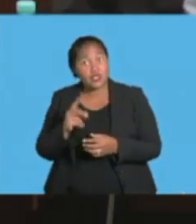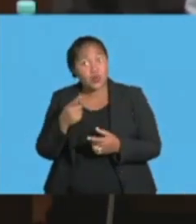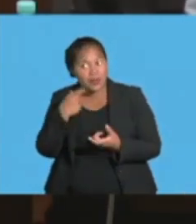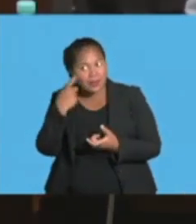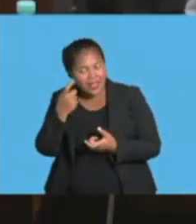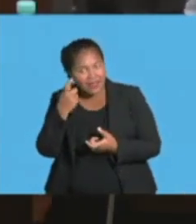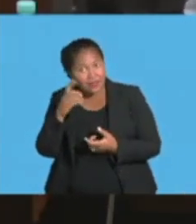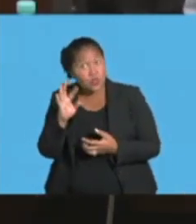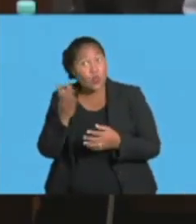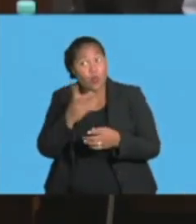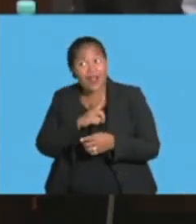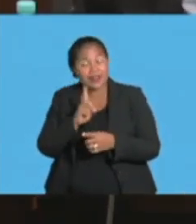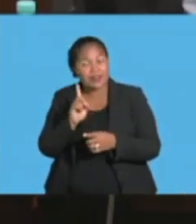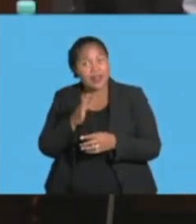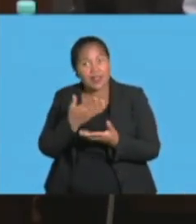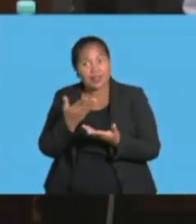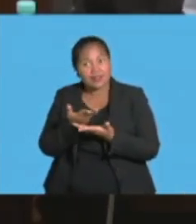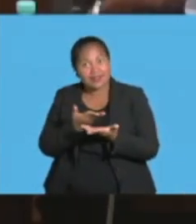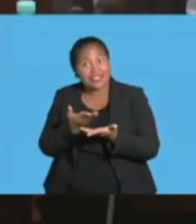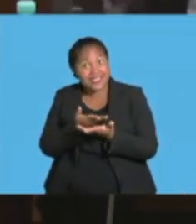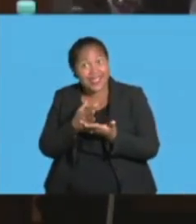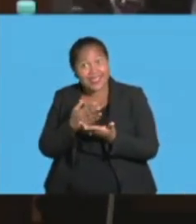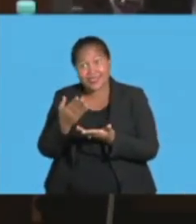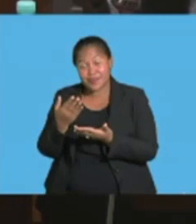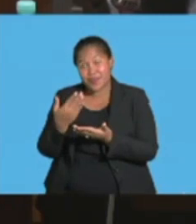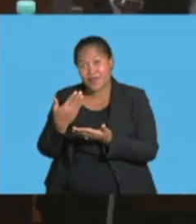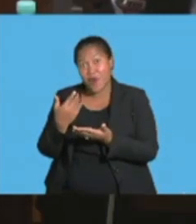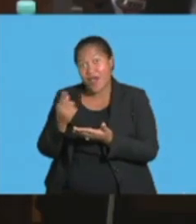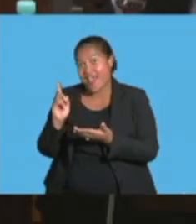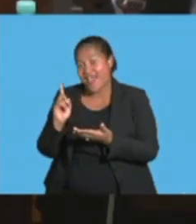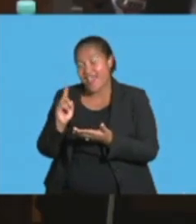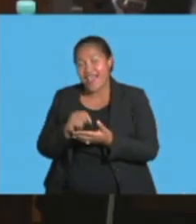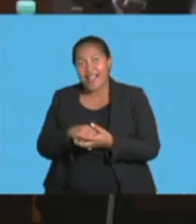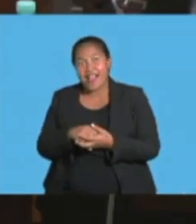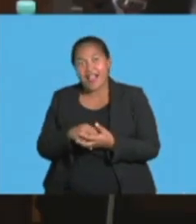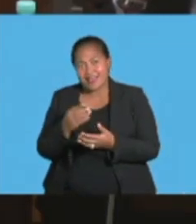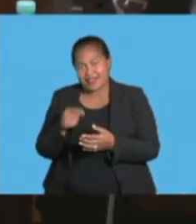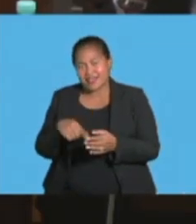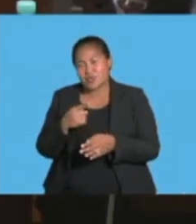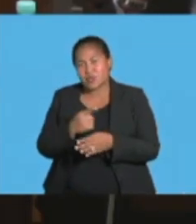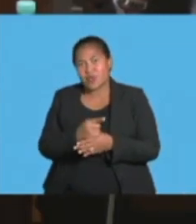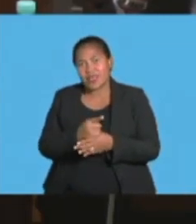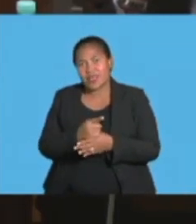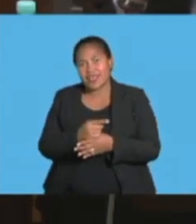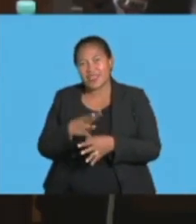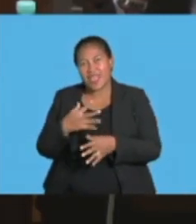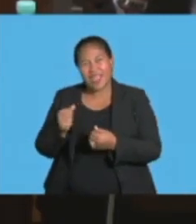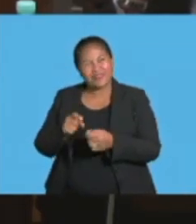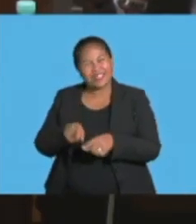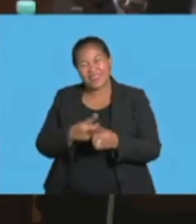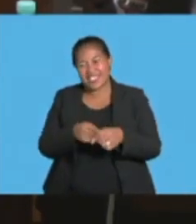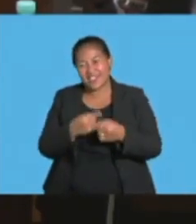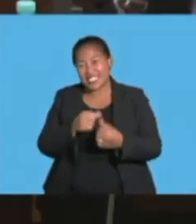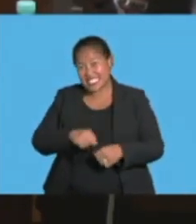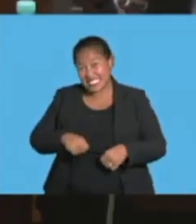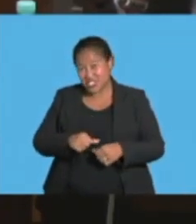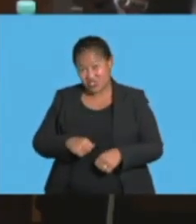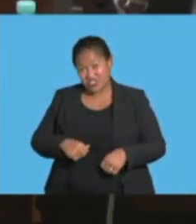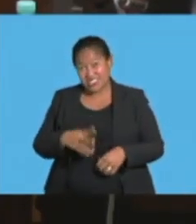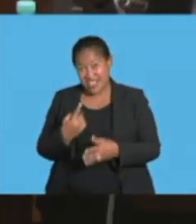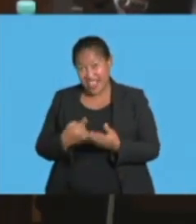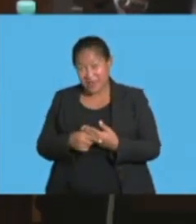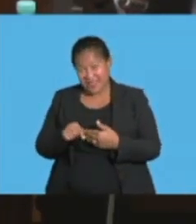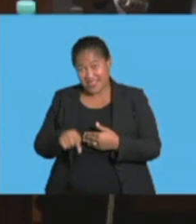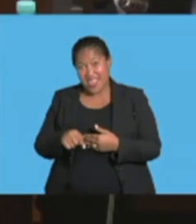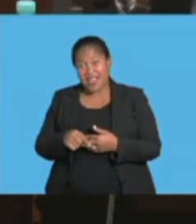that earlier on this week in cardiology, nephrology, eye, and surgery, to name a few. So our